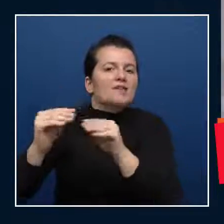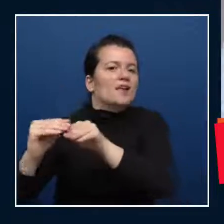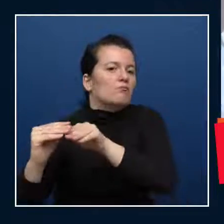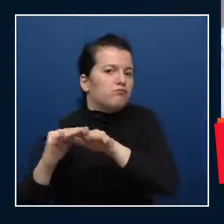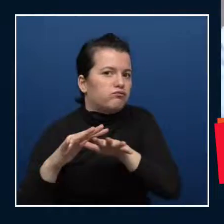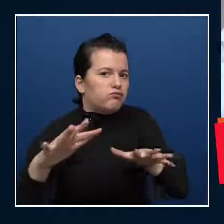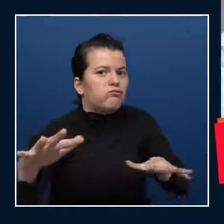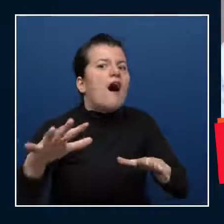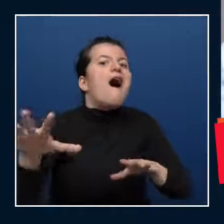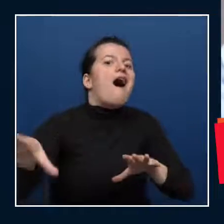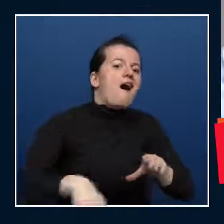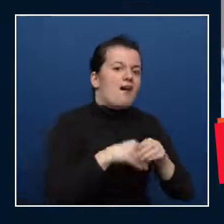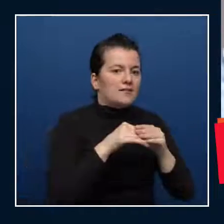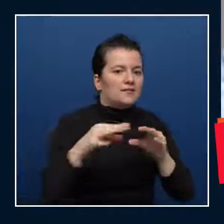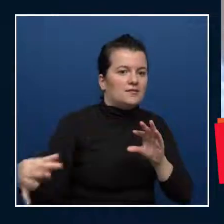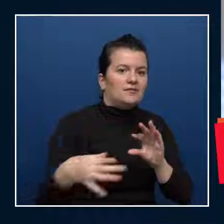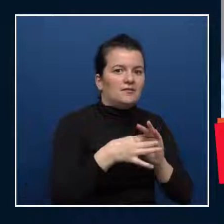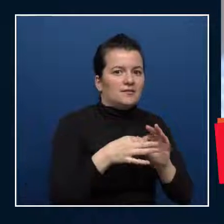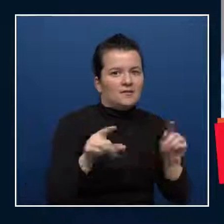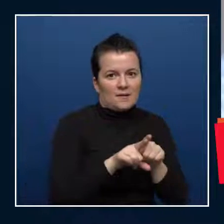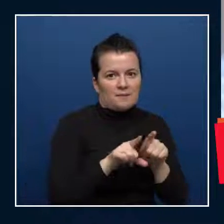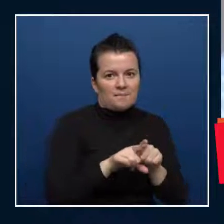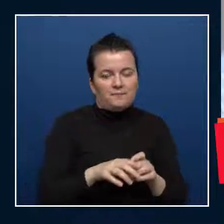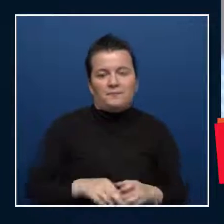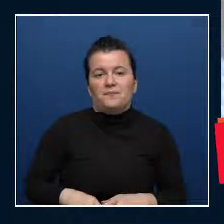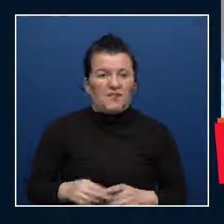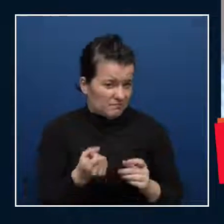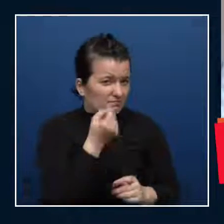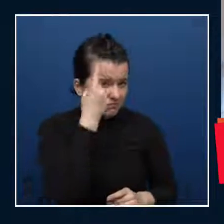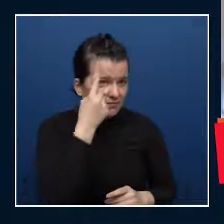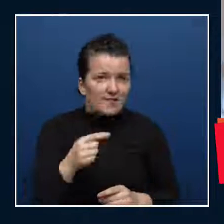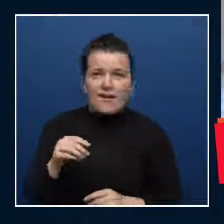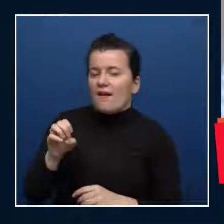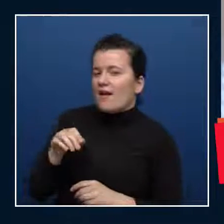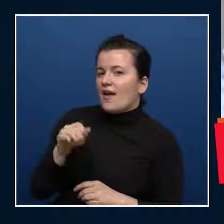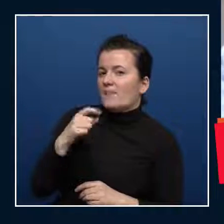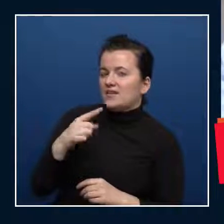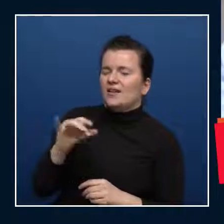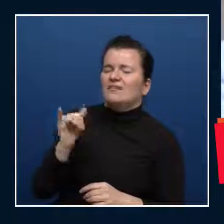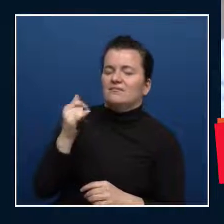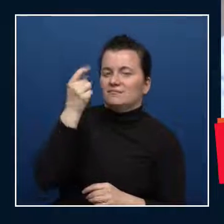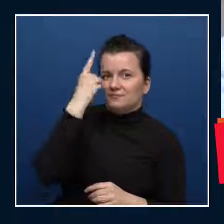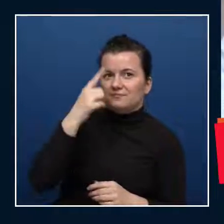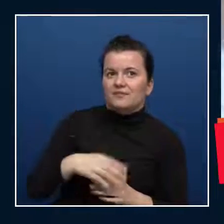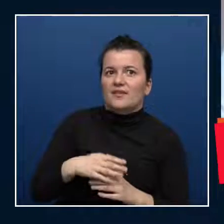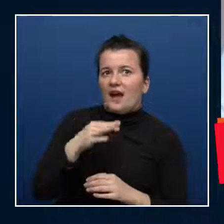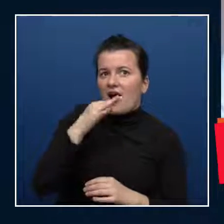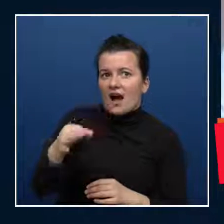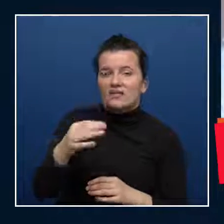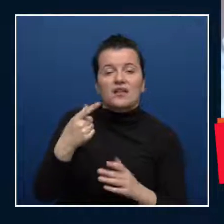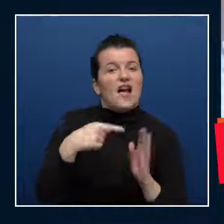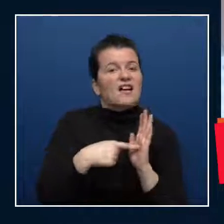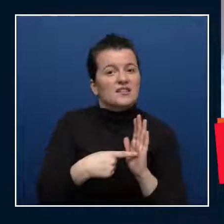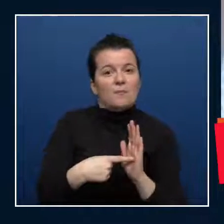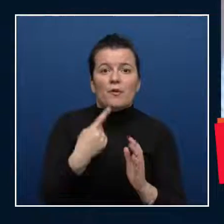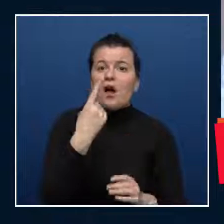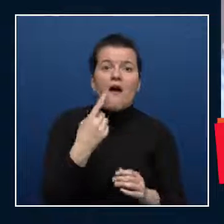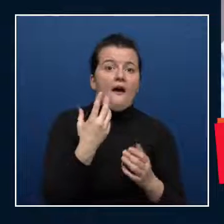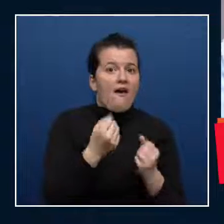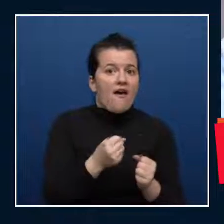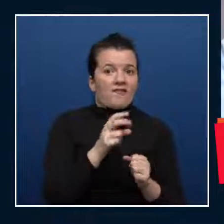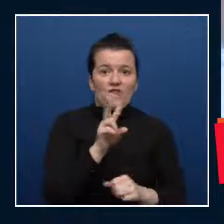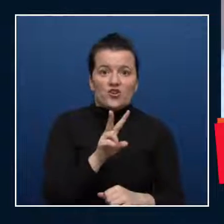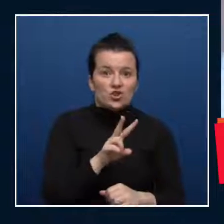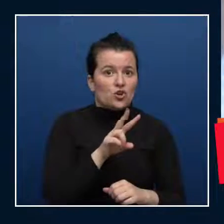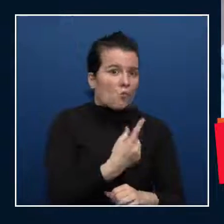And then the other question we have is, how do we manage if we want to migrate from one version to another? So I